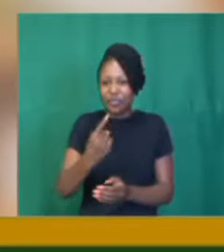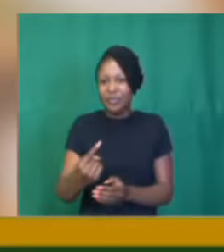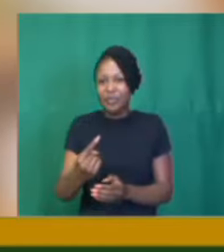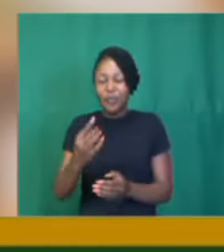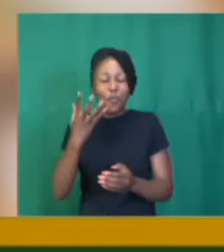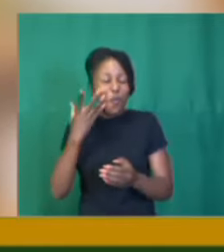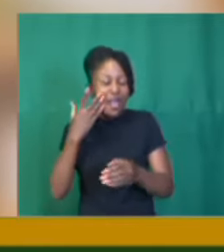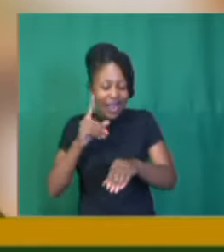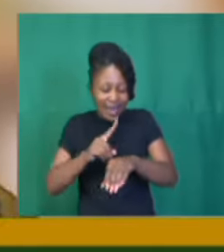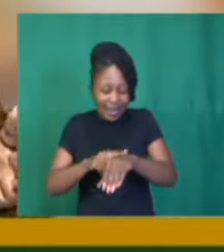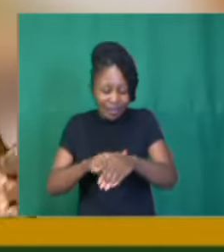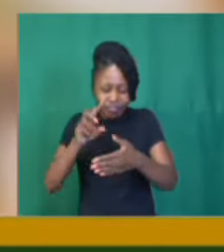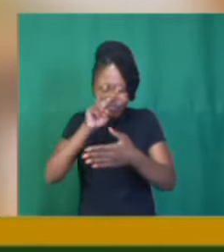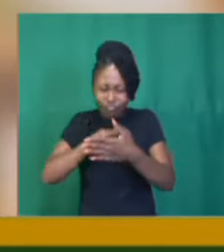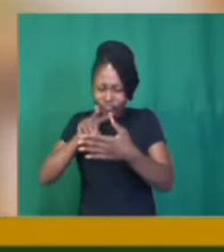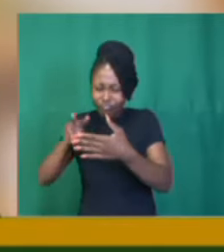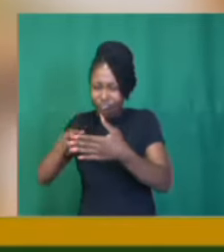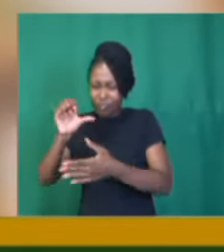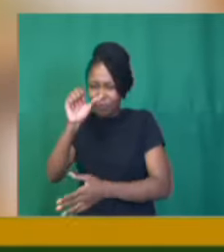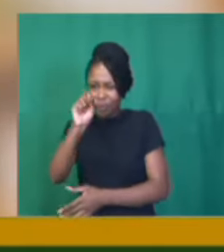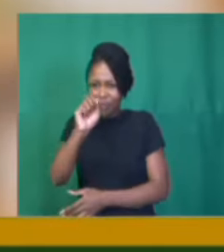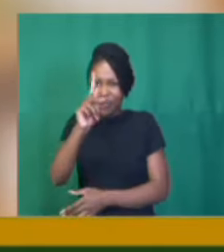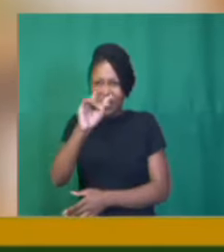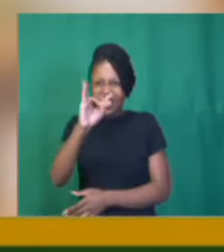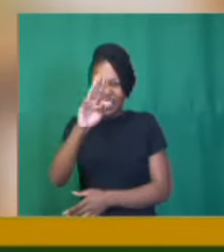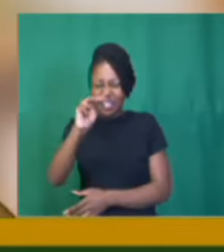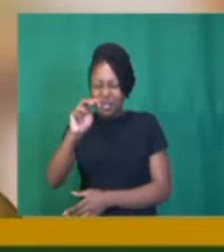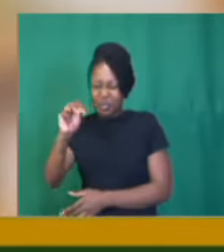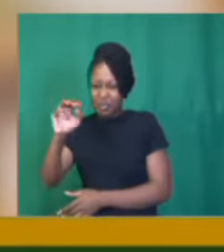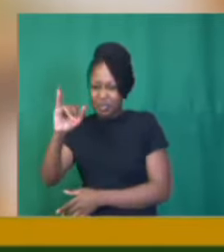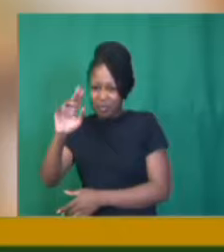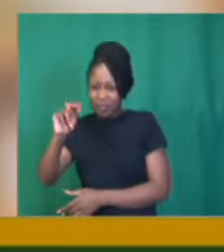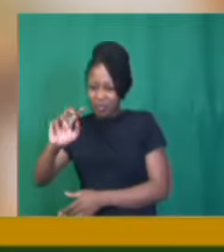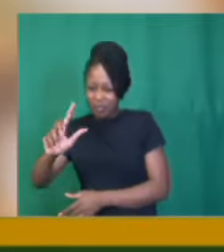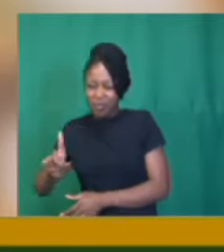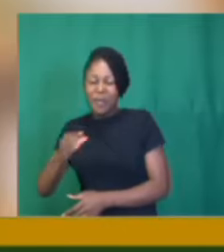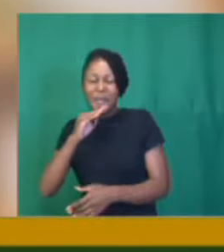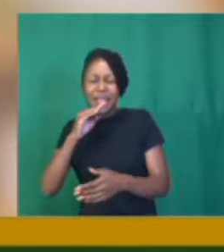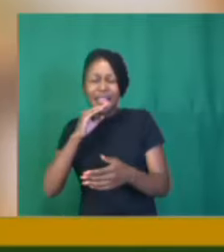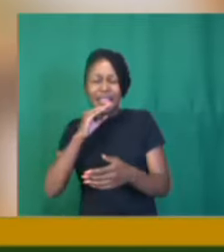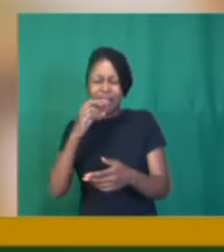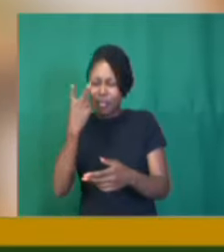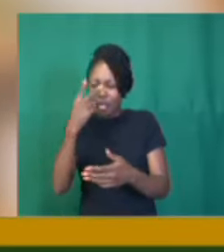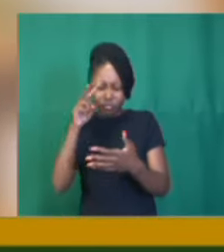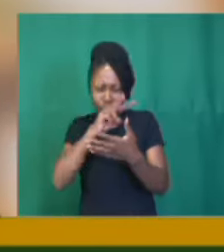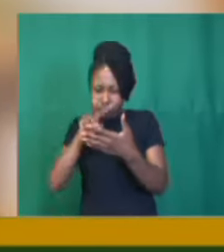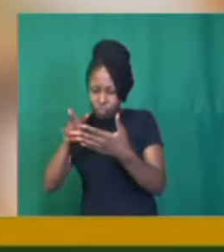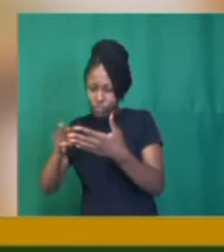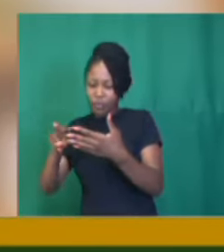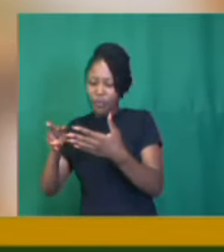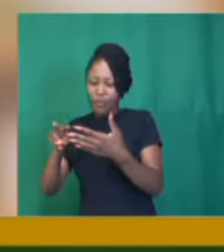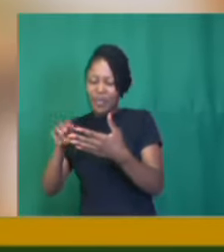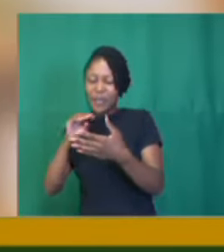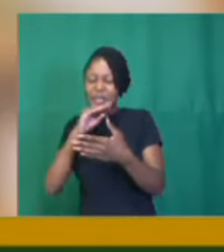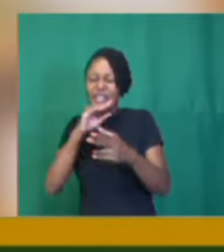skimming skill, you just run your eyes through the text so that you get the general idea of the text. Please note, you don't